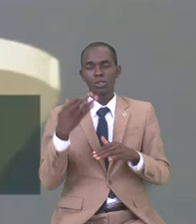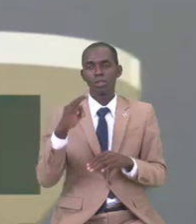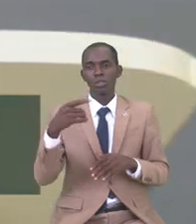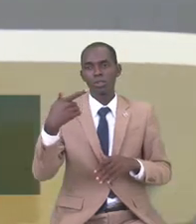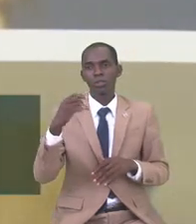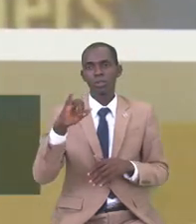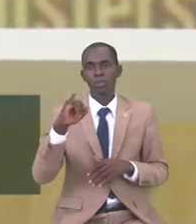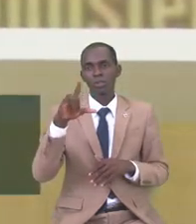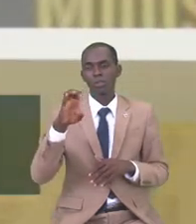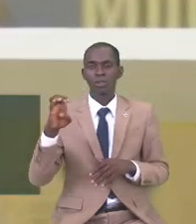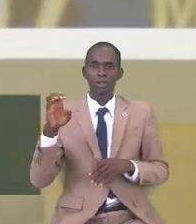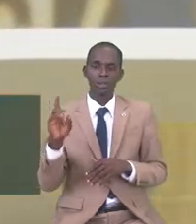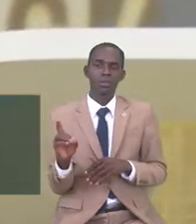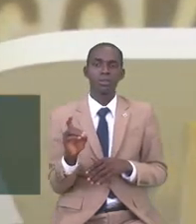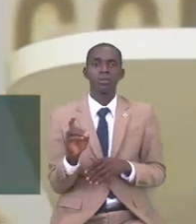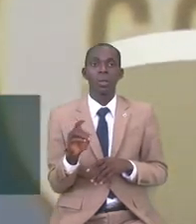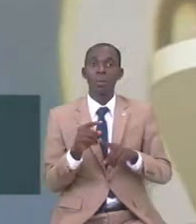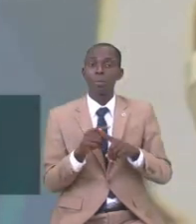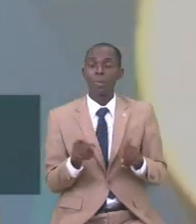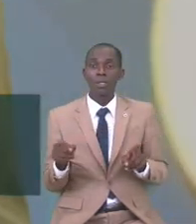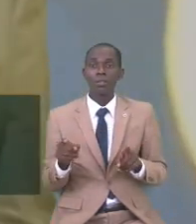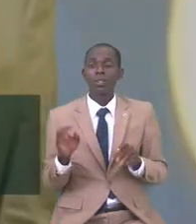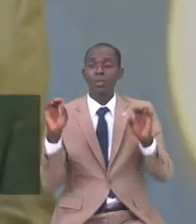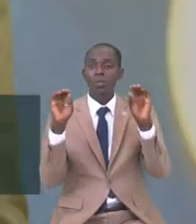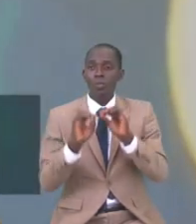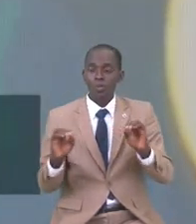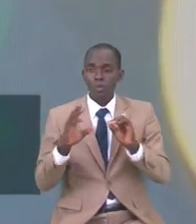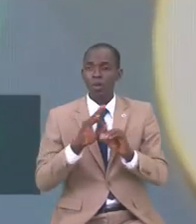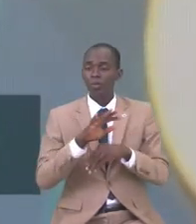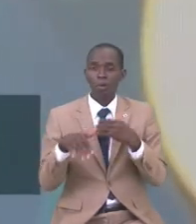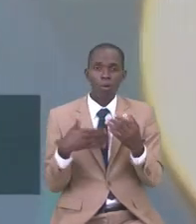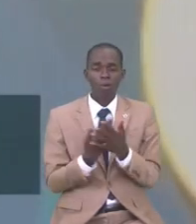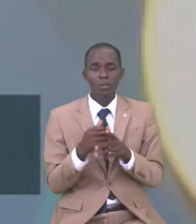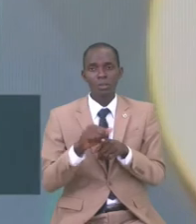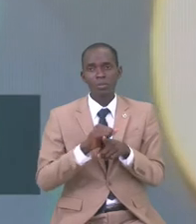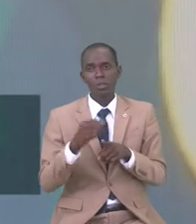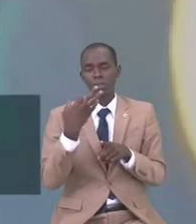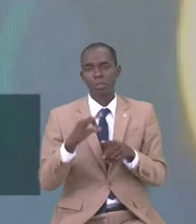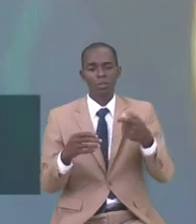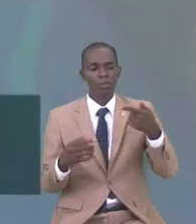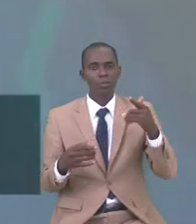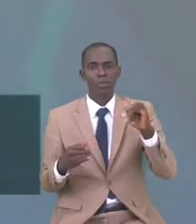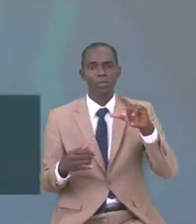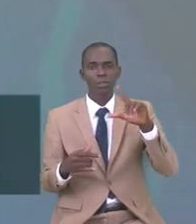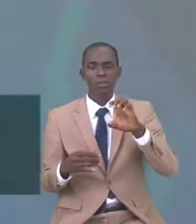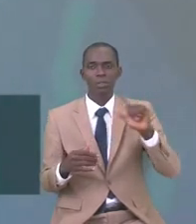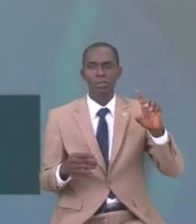the inhabitants of Gilead. But none of those citizens of Gilead showed up. There